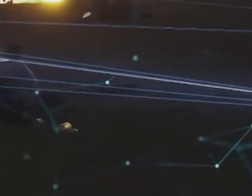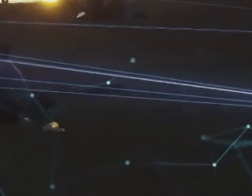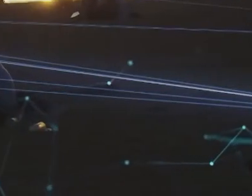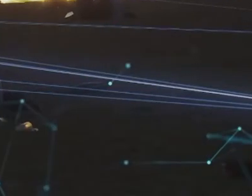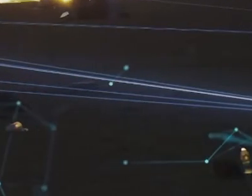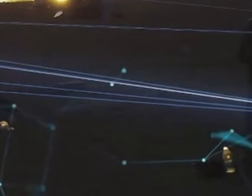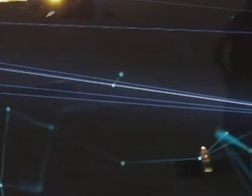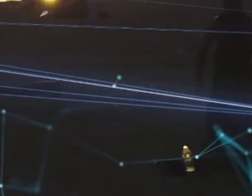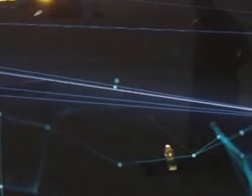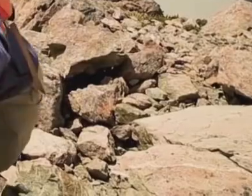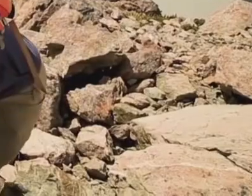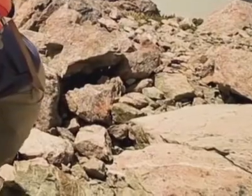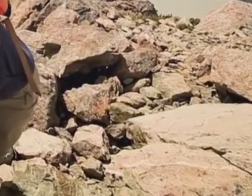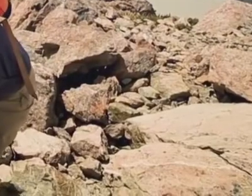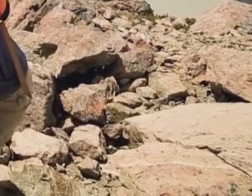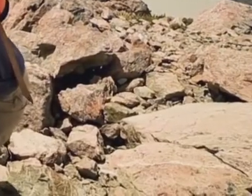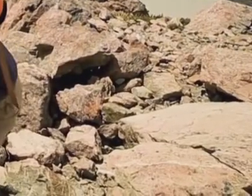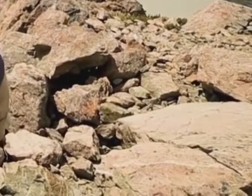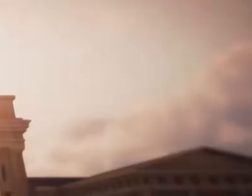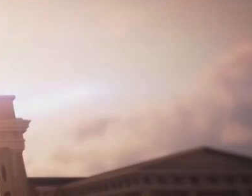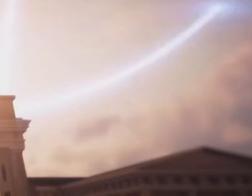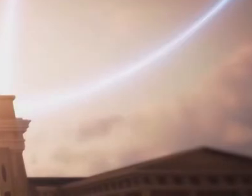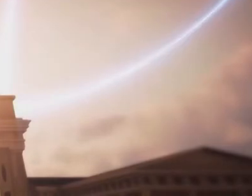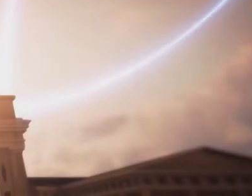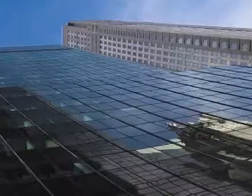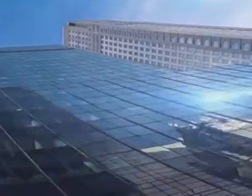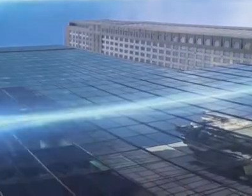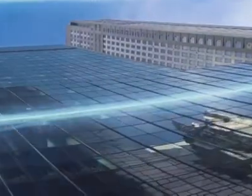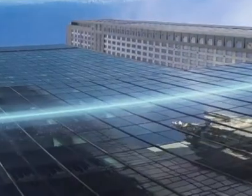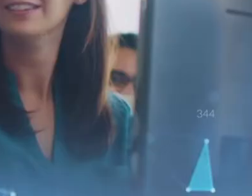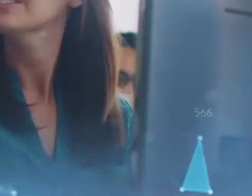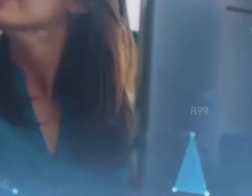we all want to trust and to be trusted